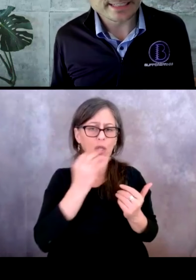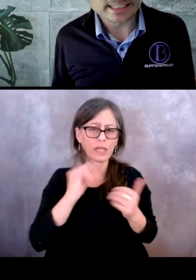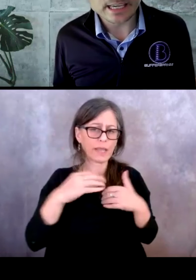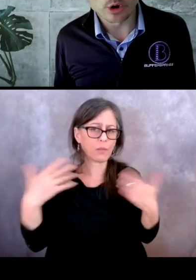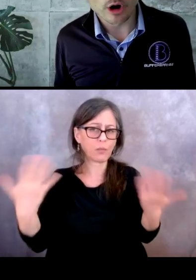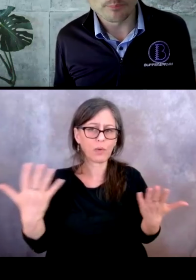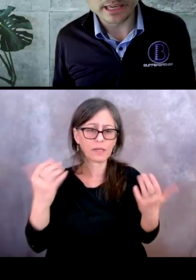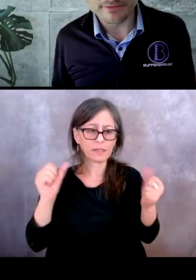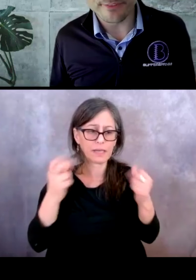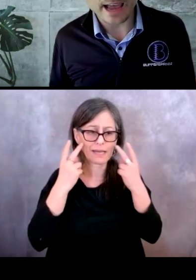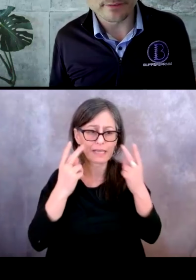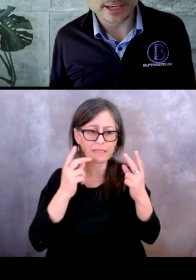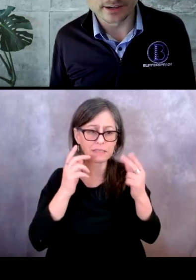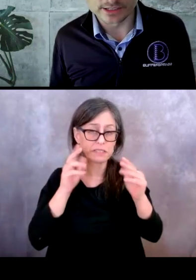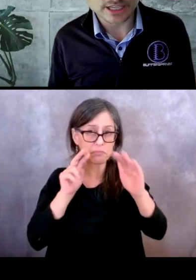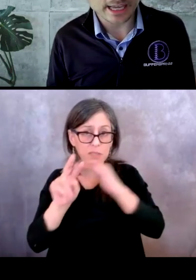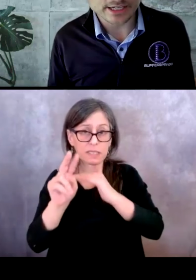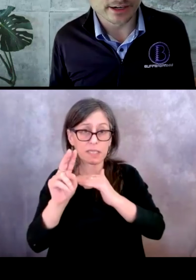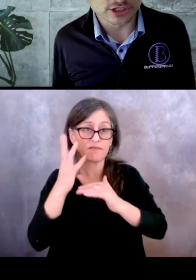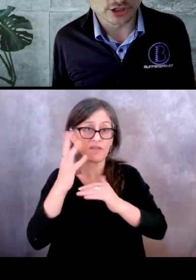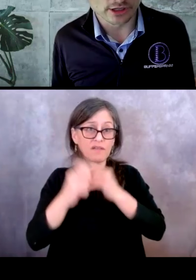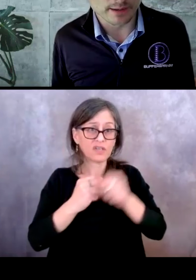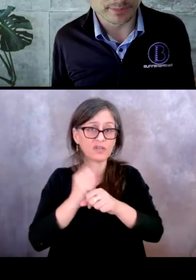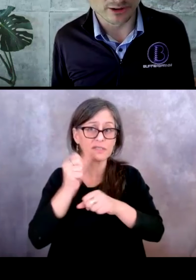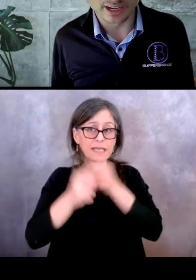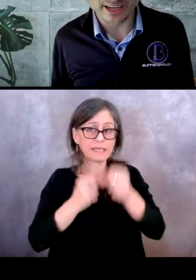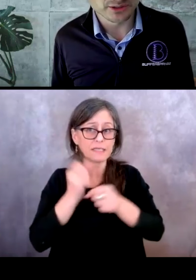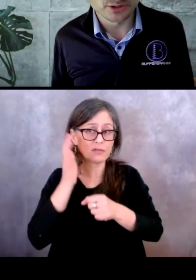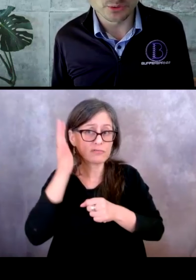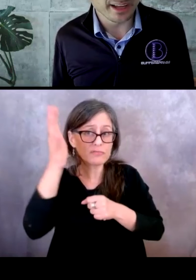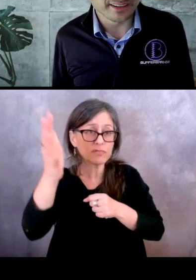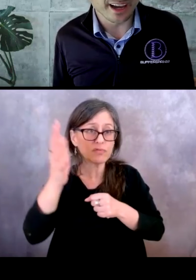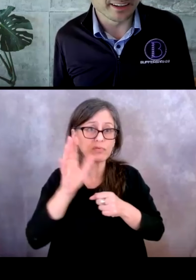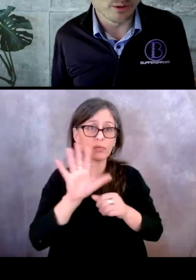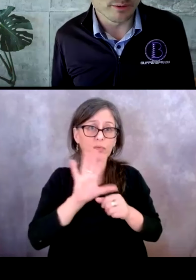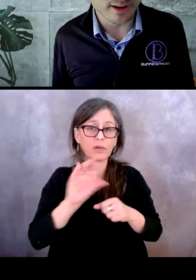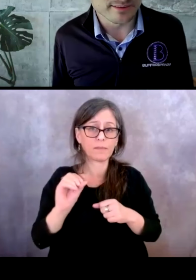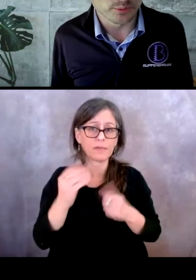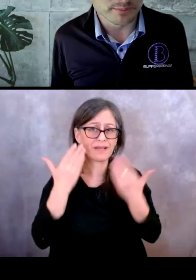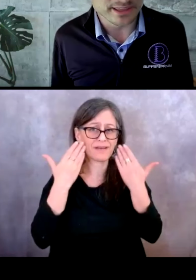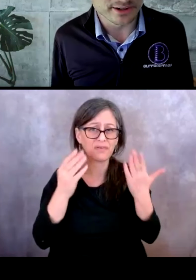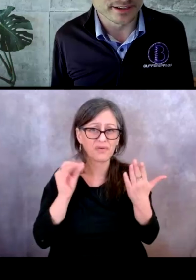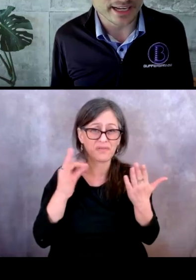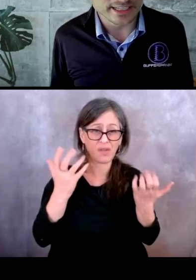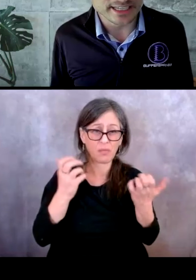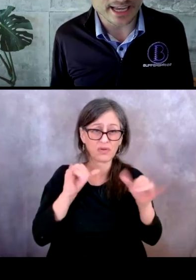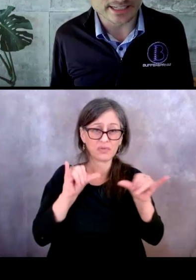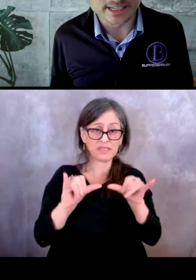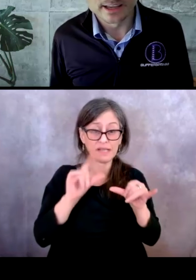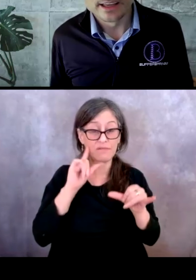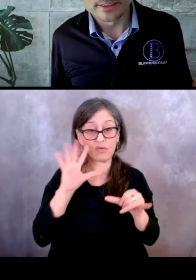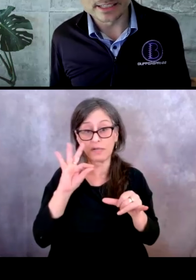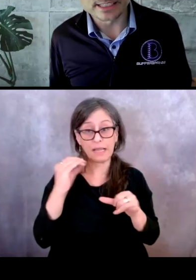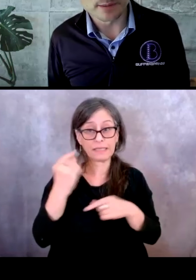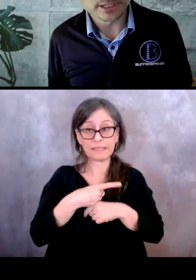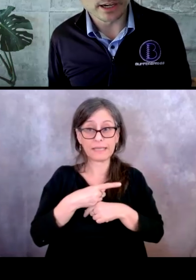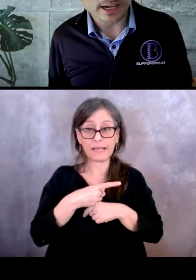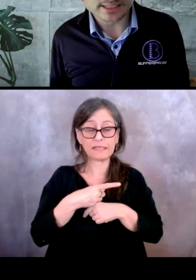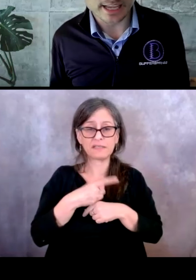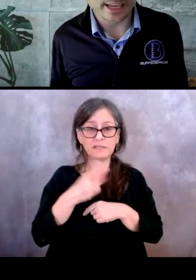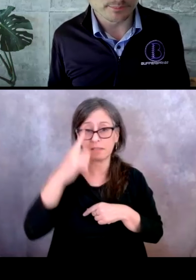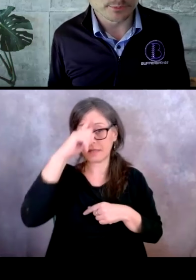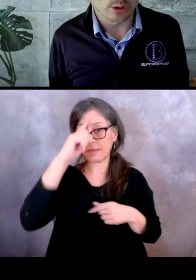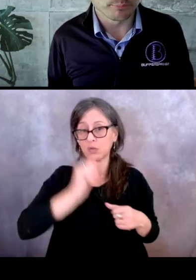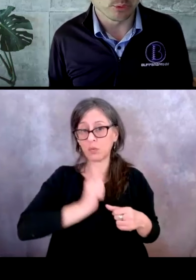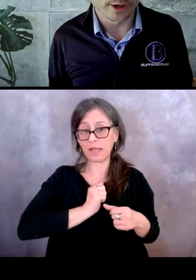Can I see where I'll be 5 years, 10 years in your company? Or do I not know if I even want to be there in 90 days? This is up to